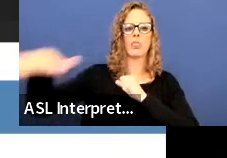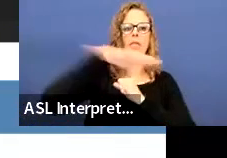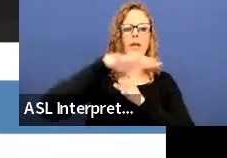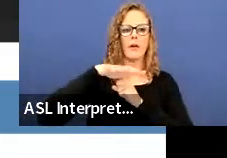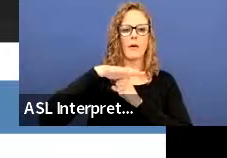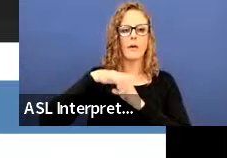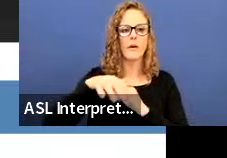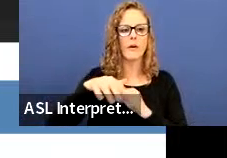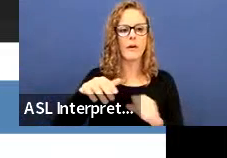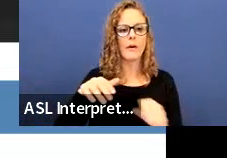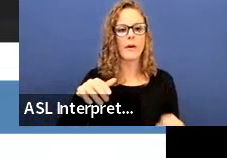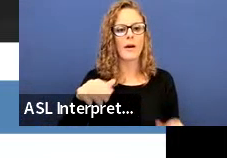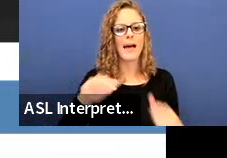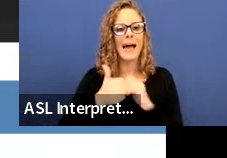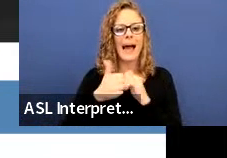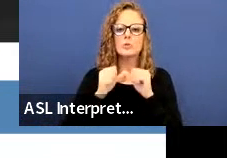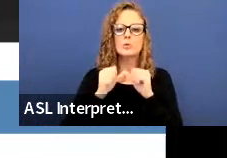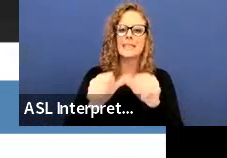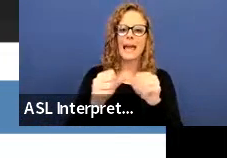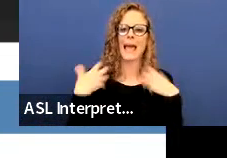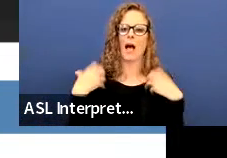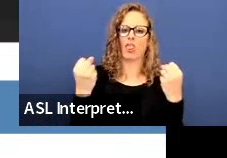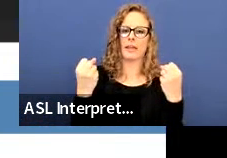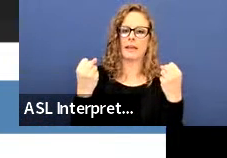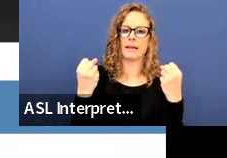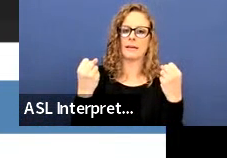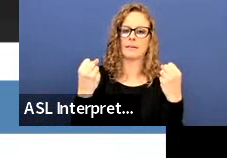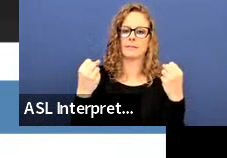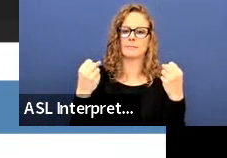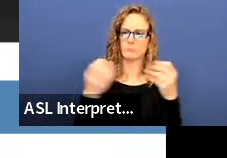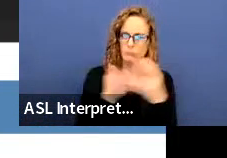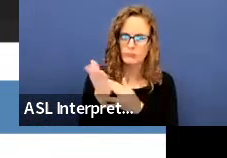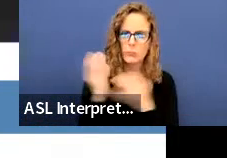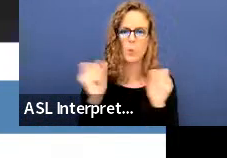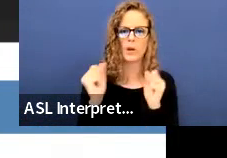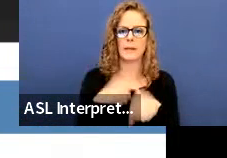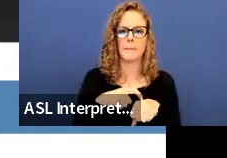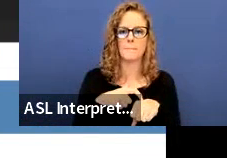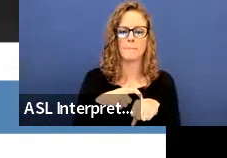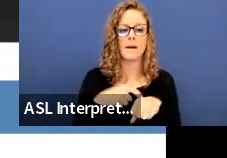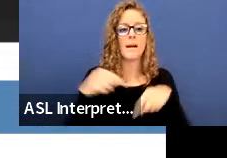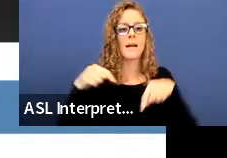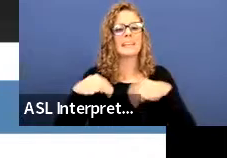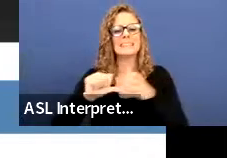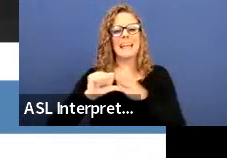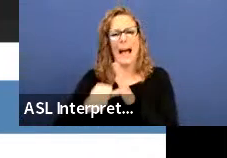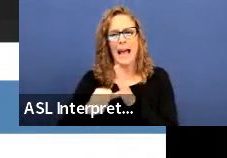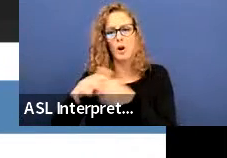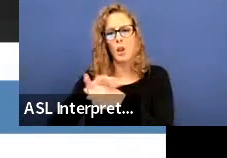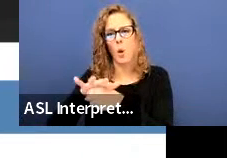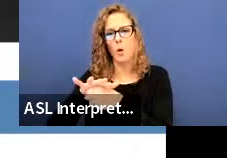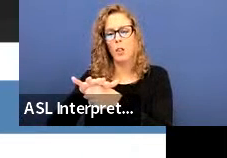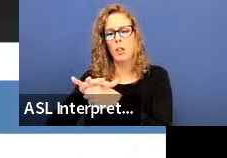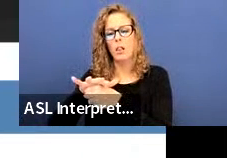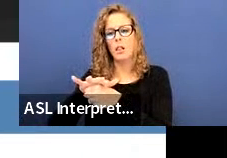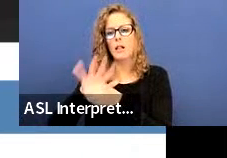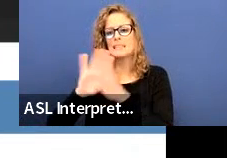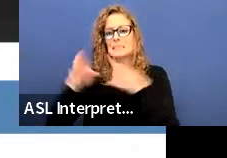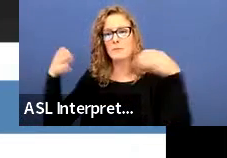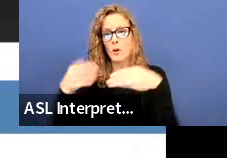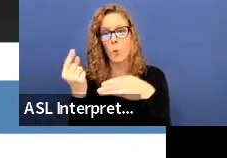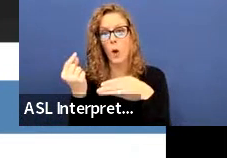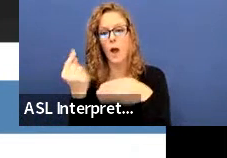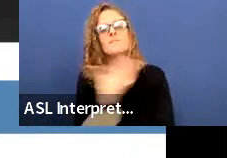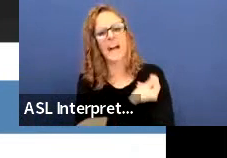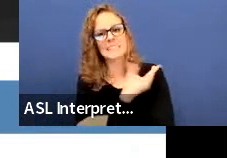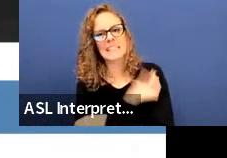for really staying healthy this winter, and that this hyperlocal vaccination campaign is specifically focused on vaccination.